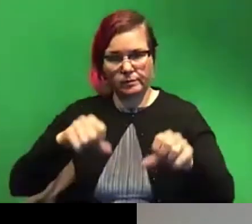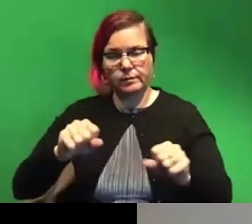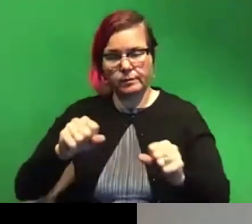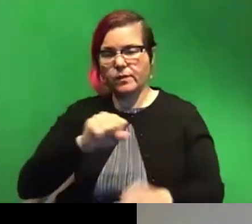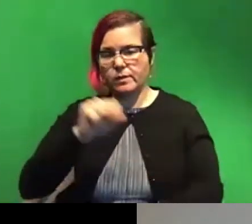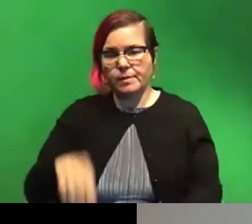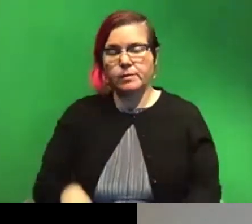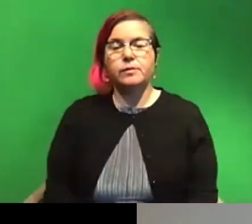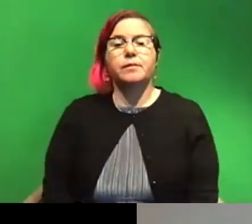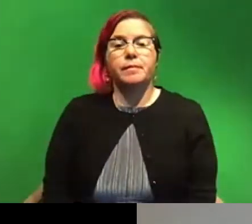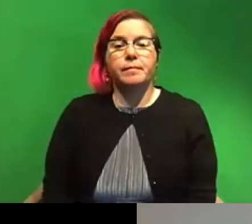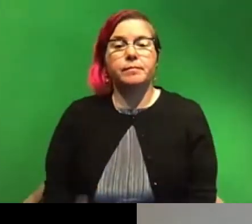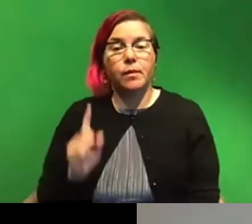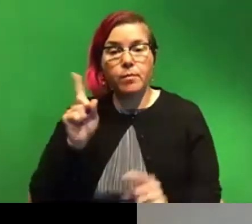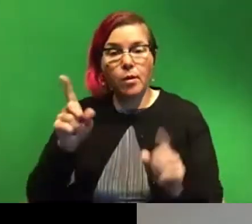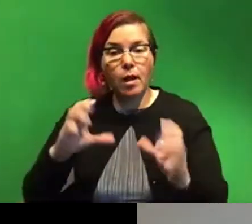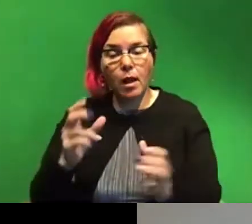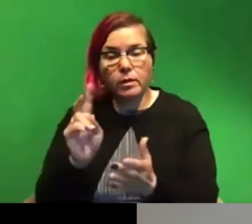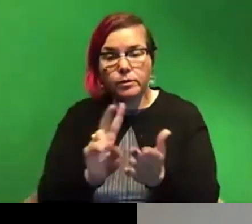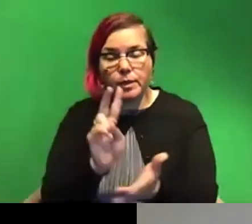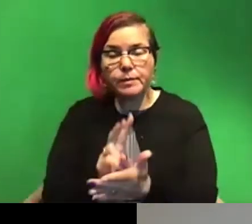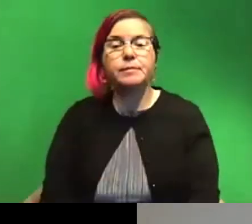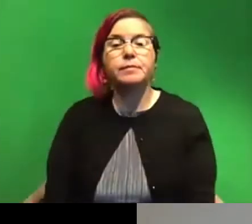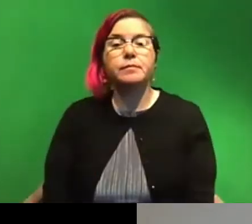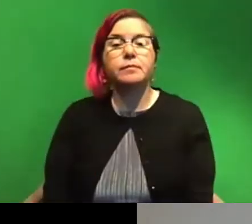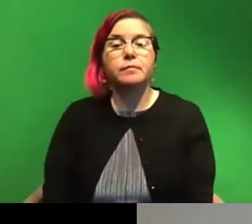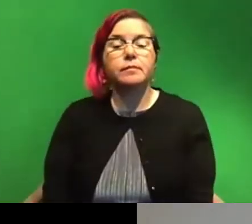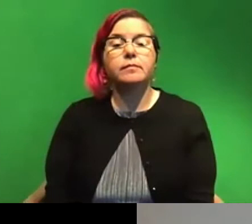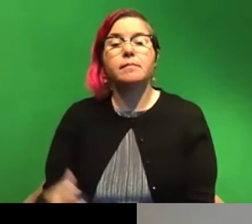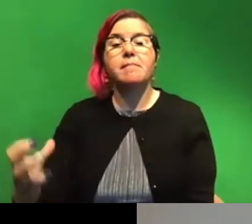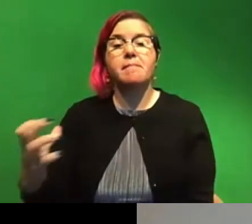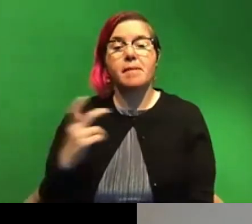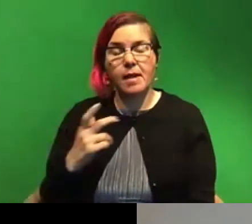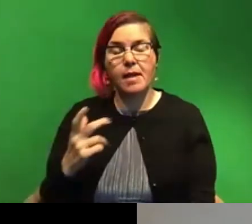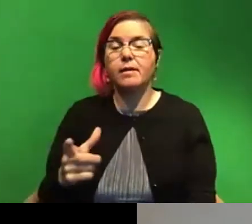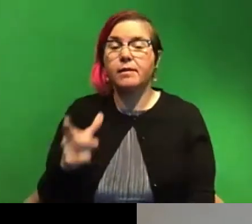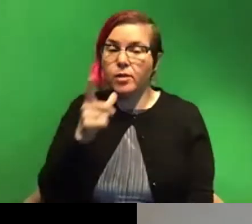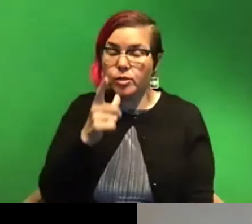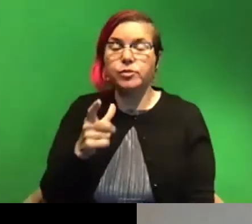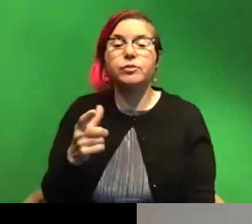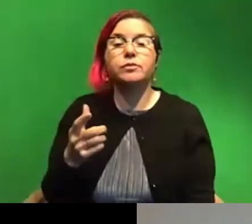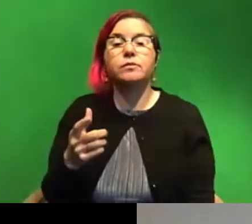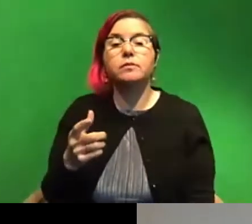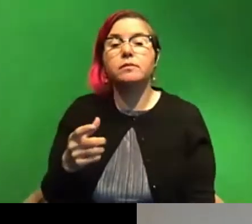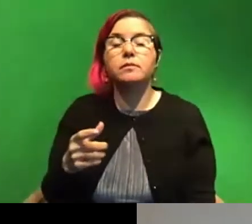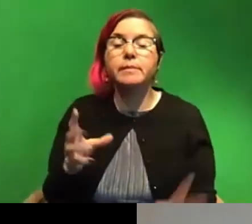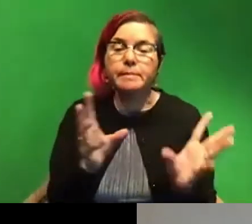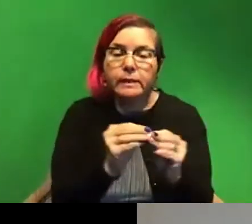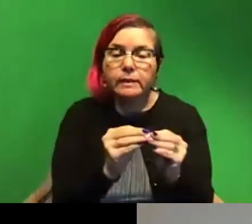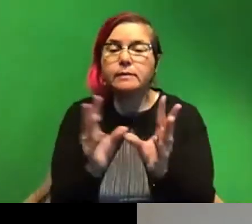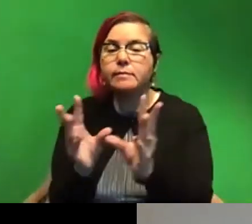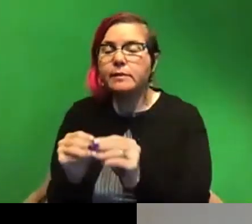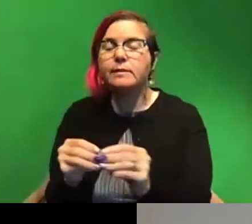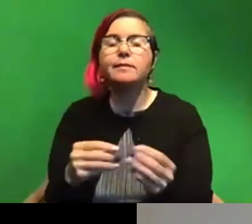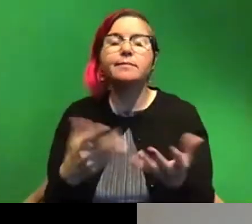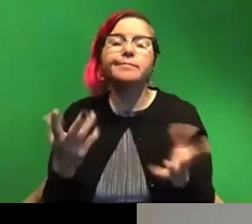semester. And so I'll go to class for 2 hours. I'll come back, get some lunch, maybe have a couple of meetings. We have meetings where we